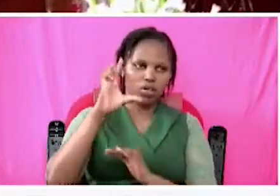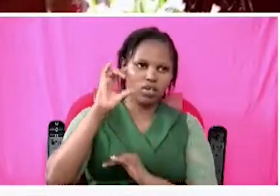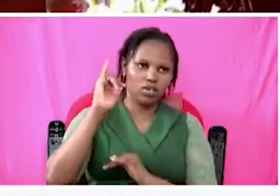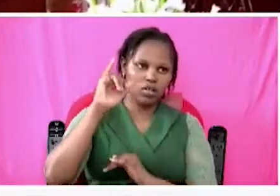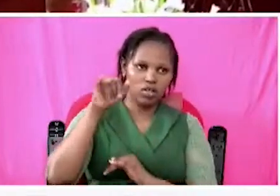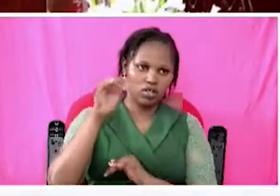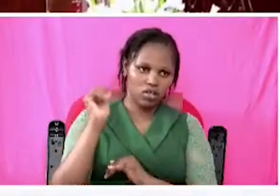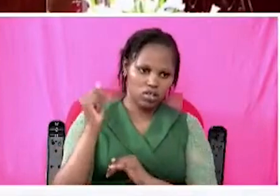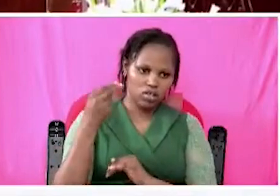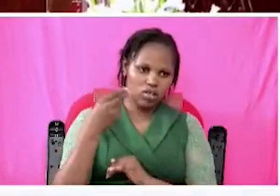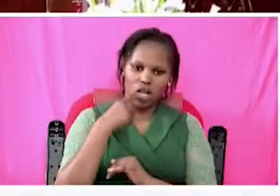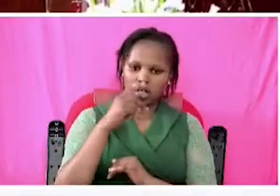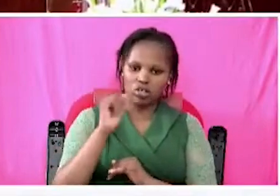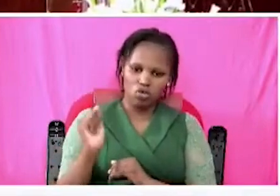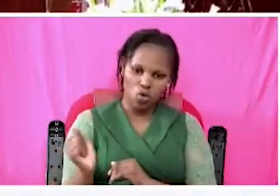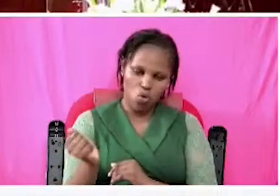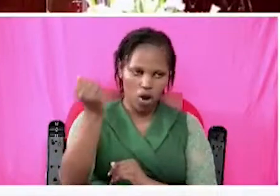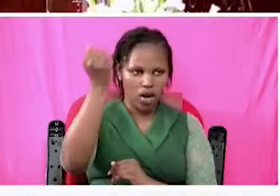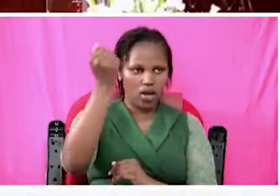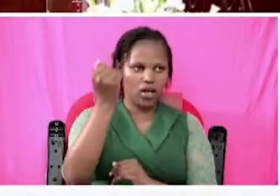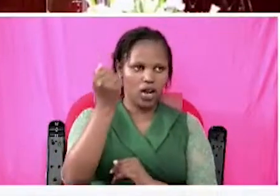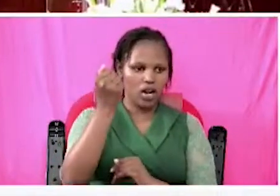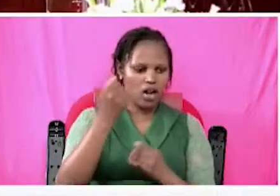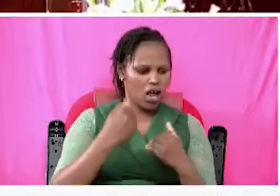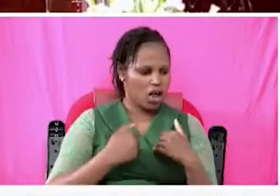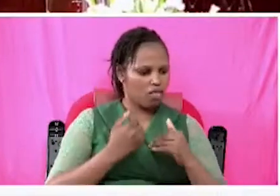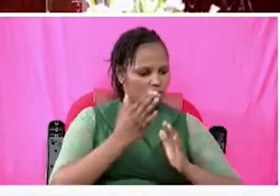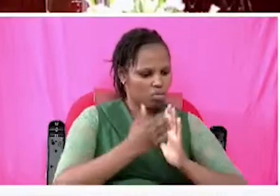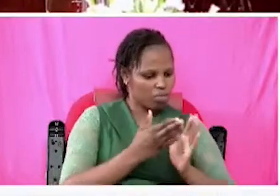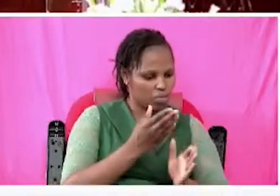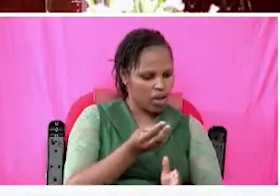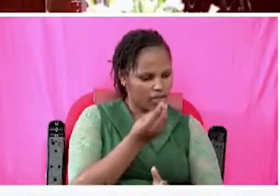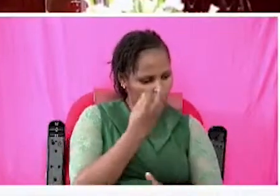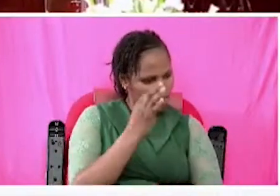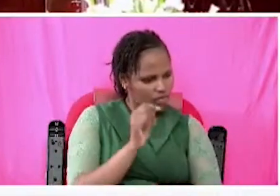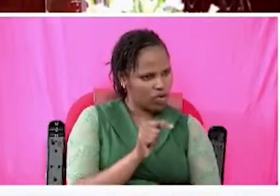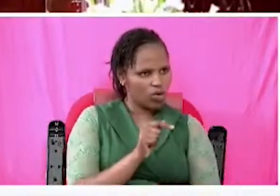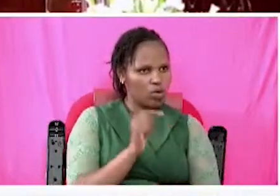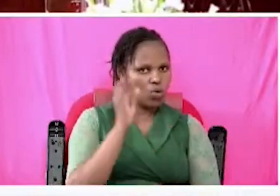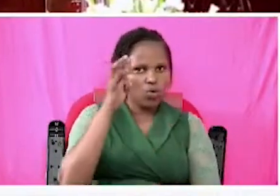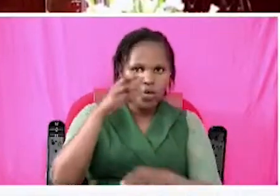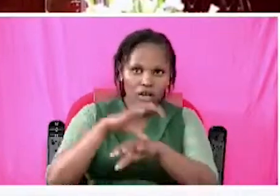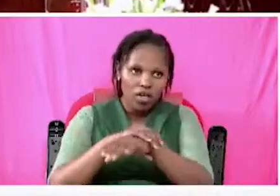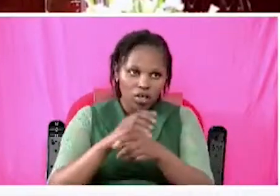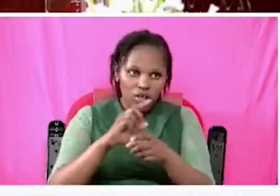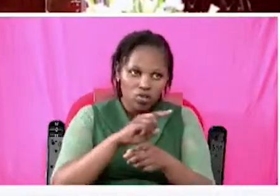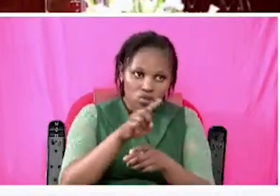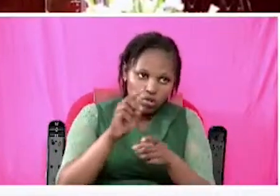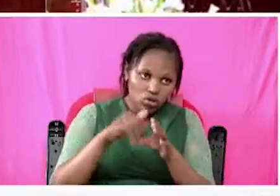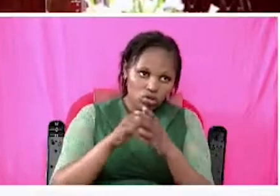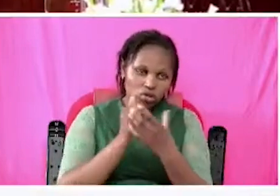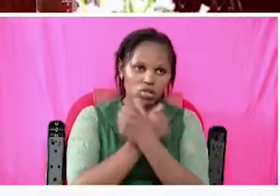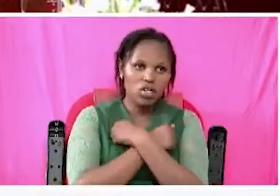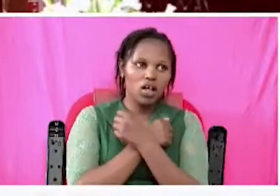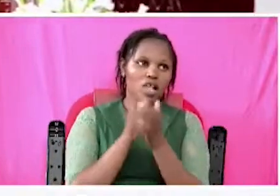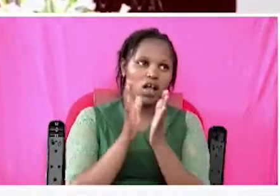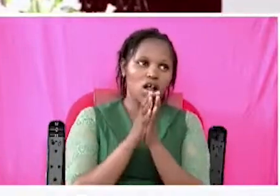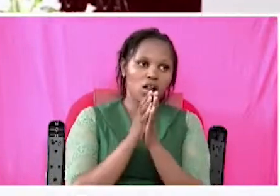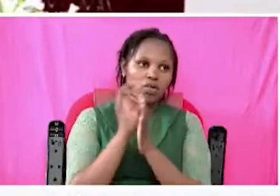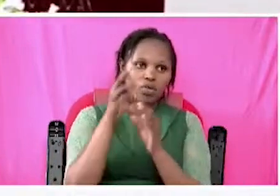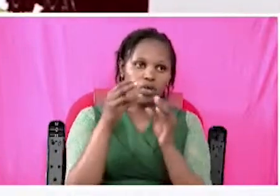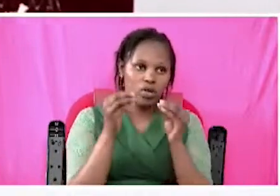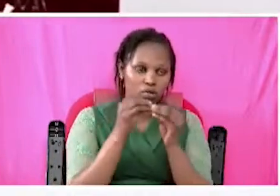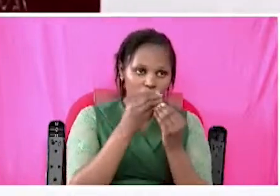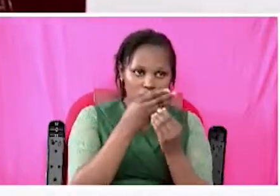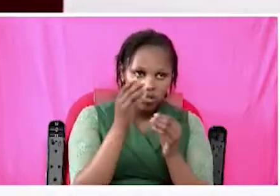get up. I've prepared a meal for you. He will reach out to you in love and he will meet you at